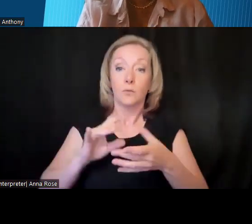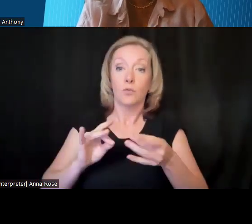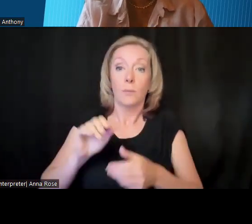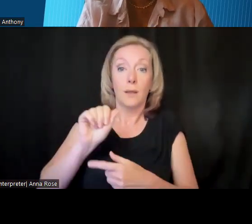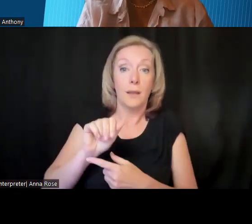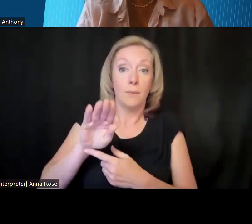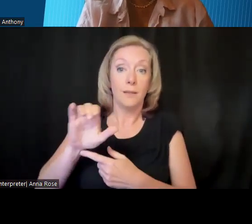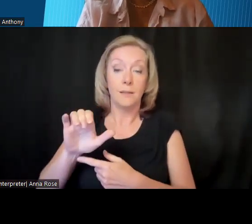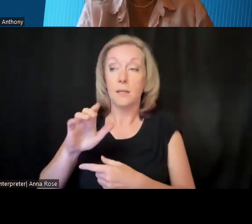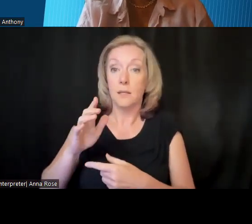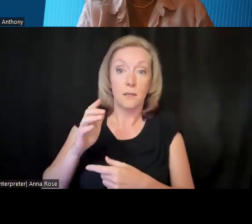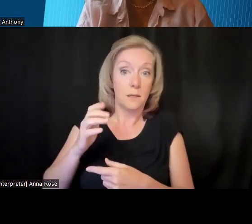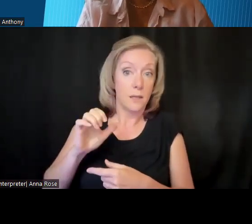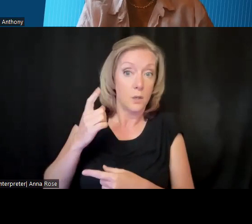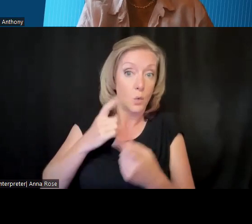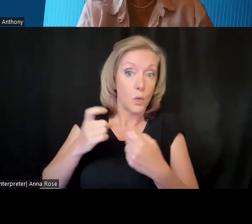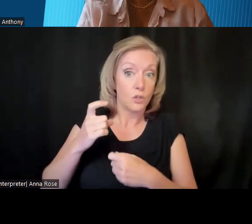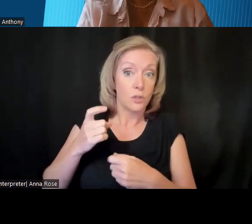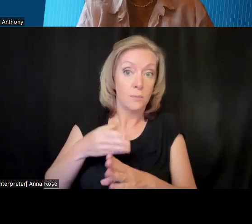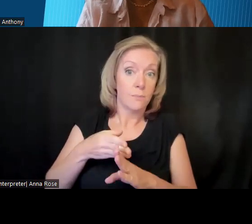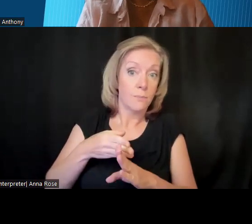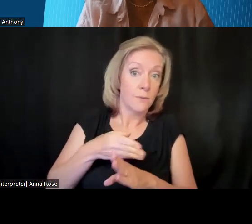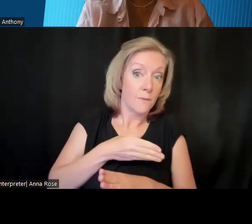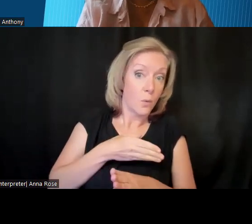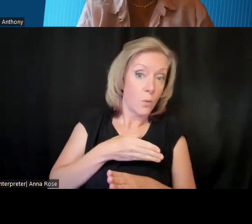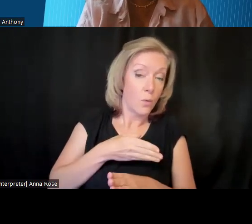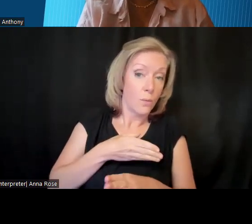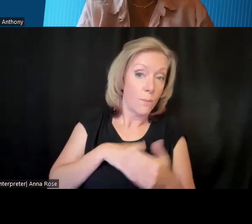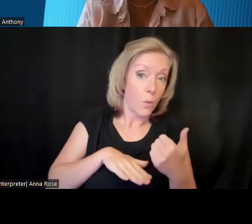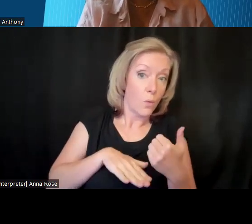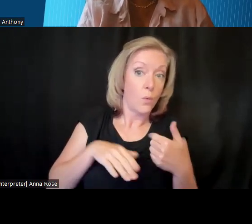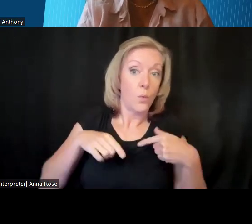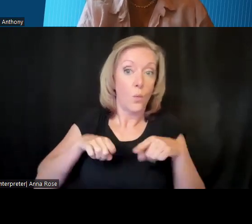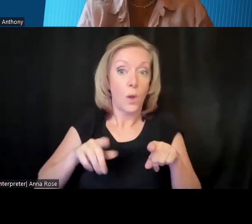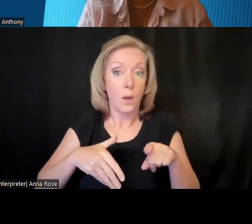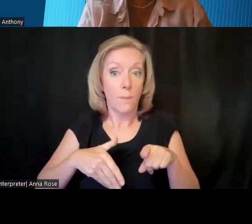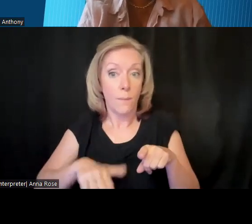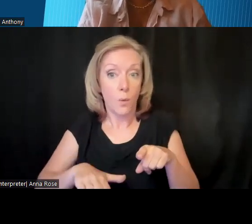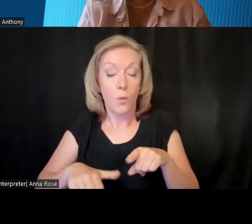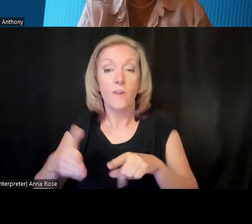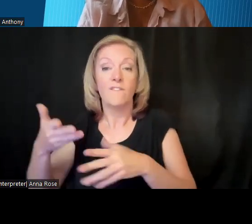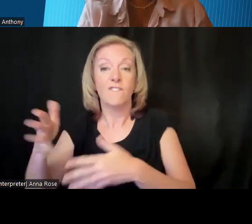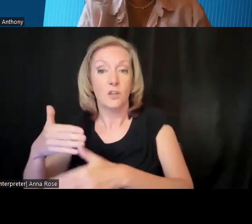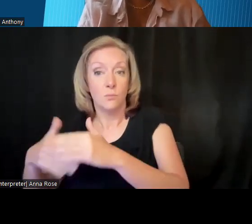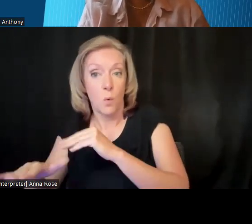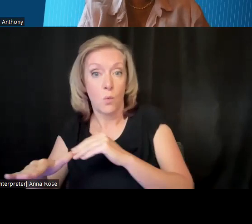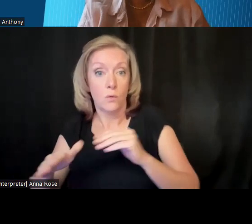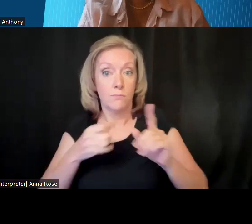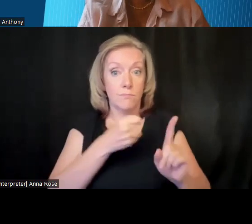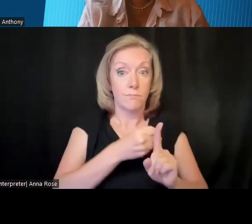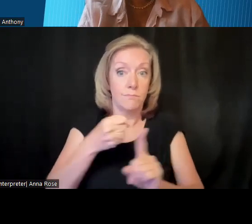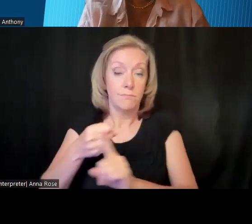about perinatal, prenatal, and postnatal? I'm assuming you've seen kids who fall under each of these